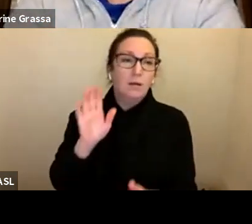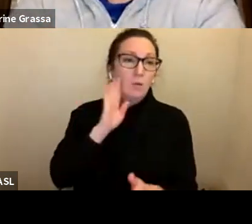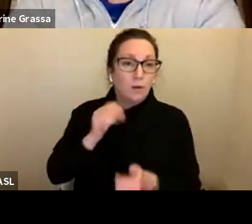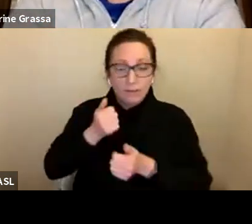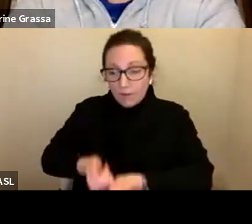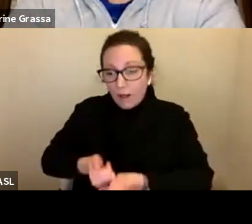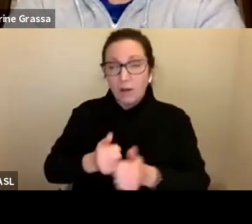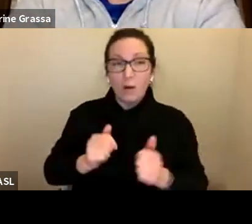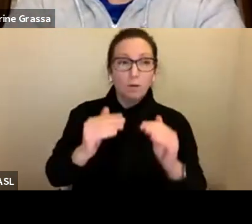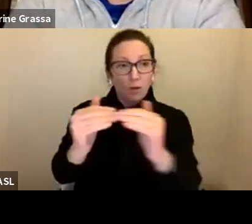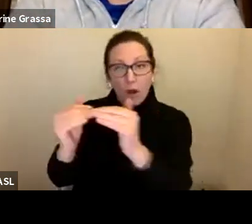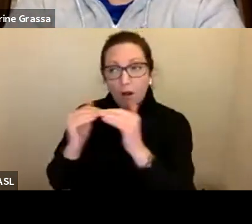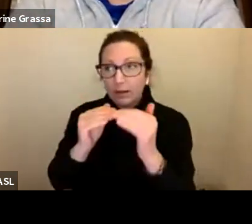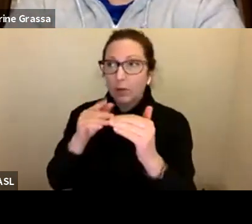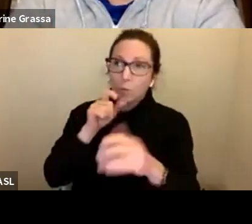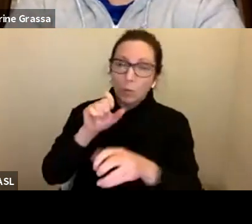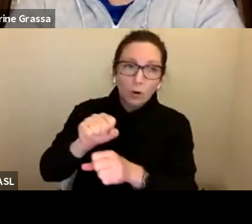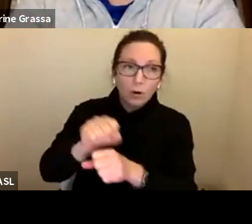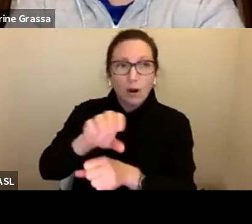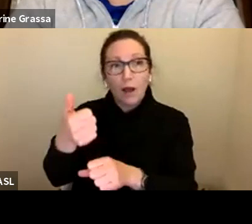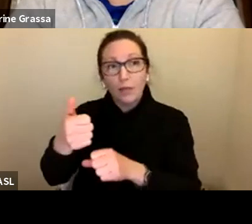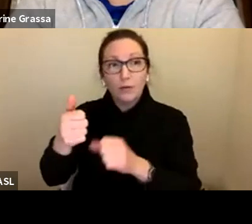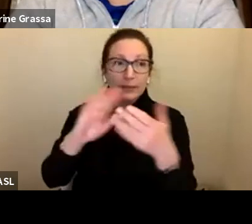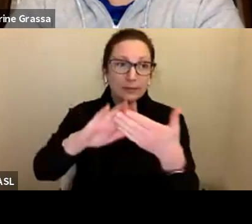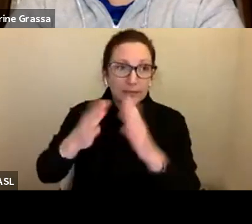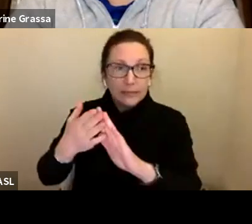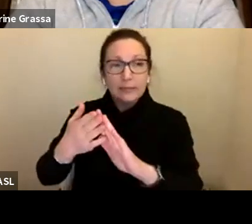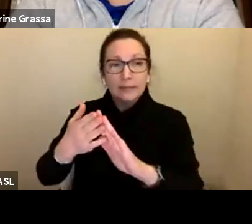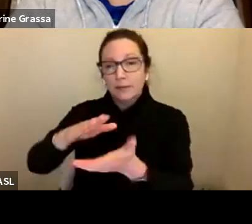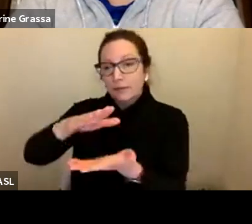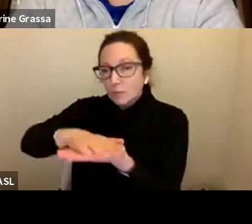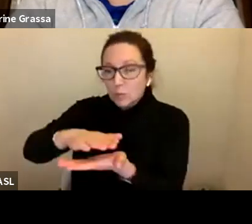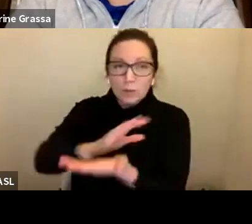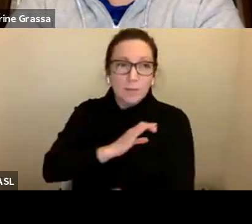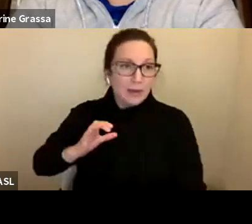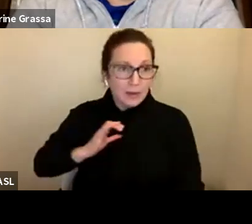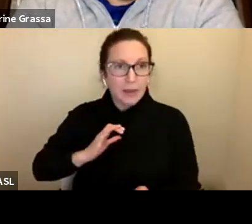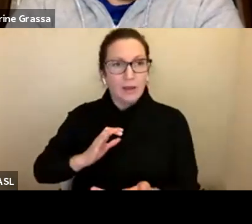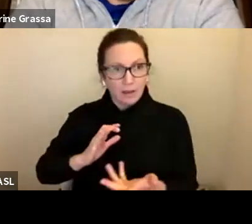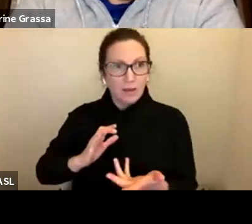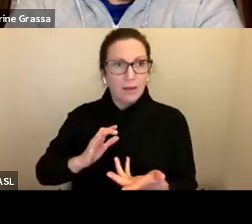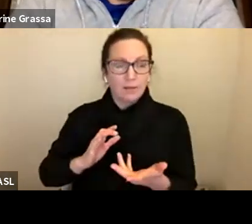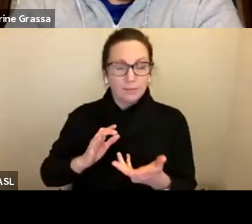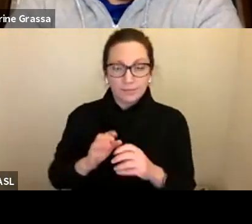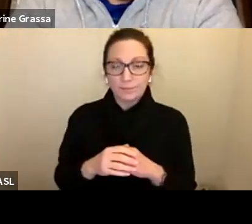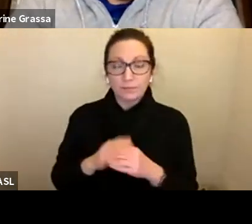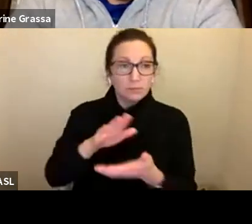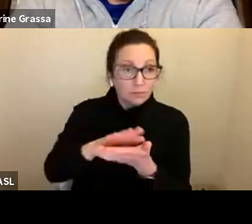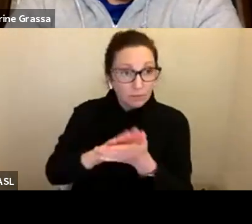our colleagues in other parts of the country who sit on school boards and are in district offices and in